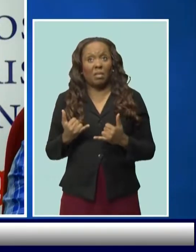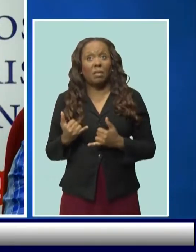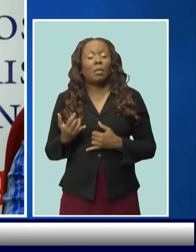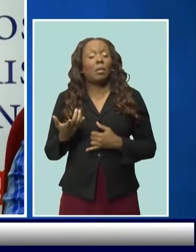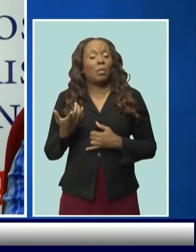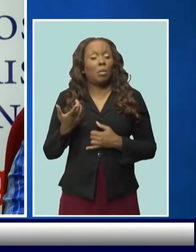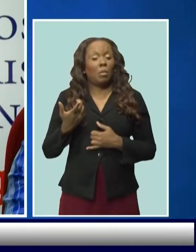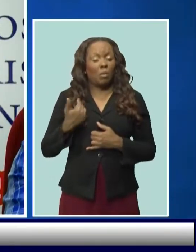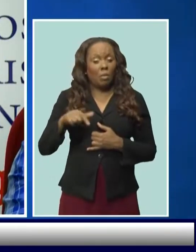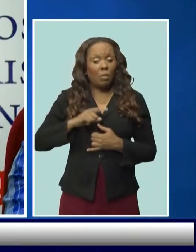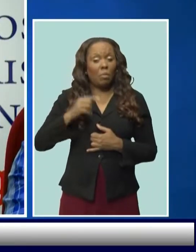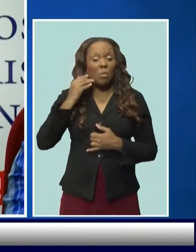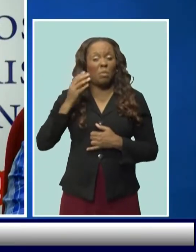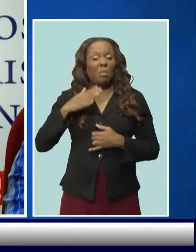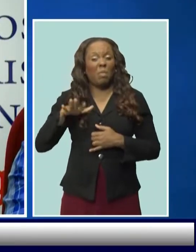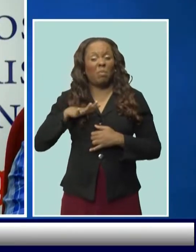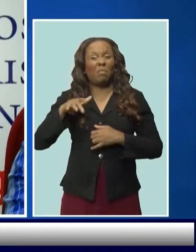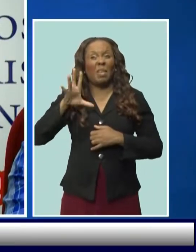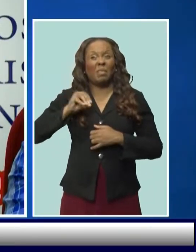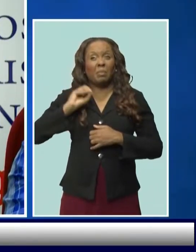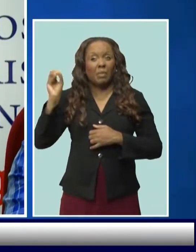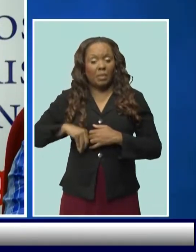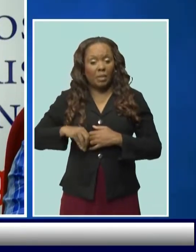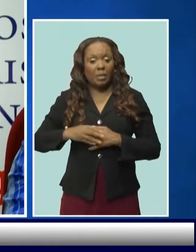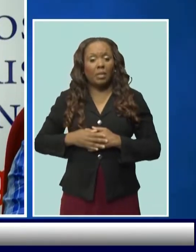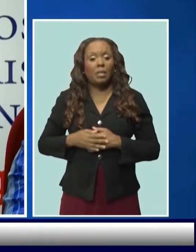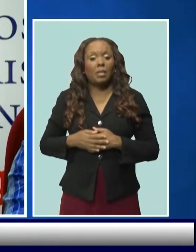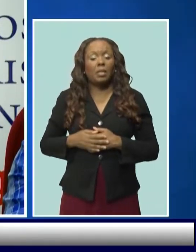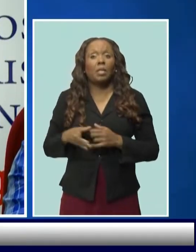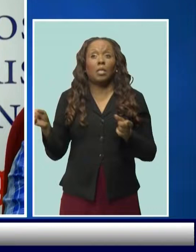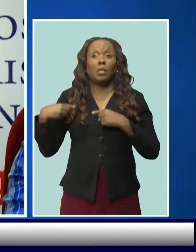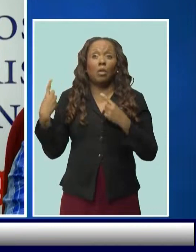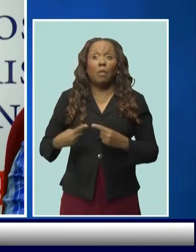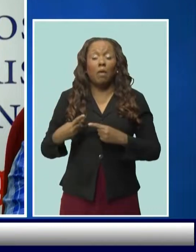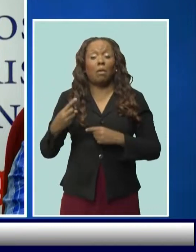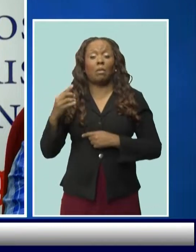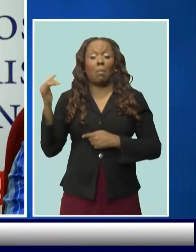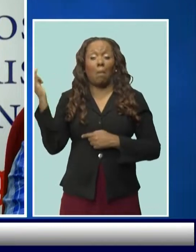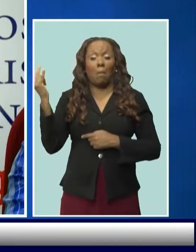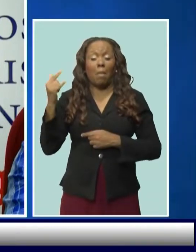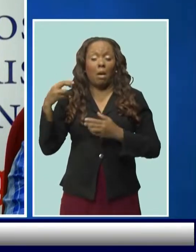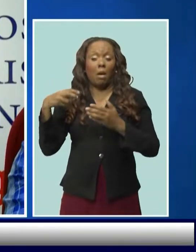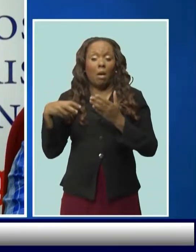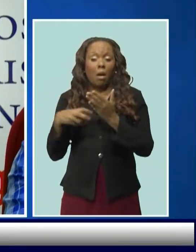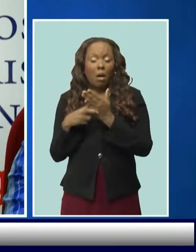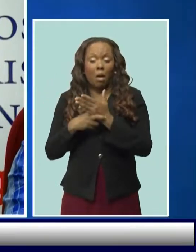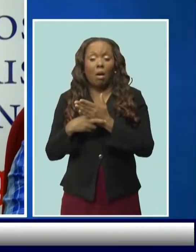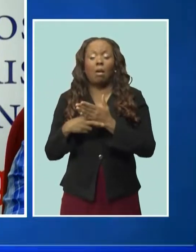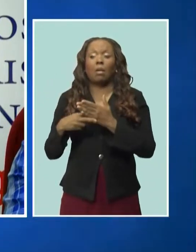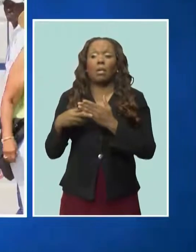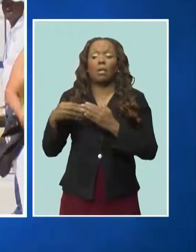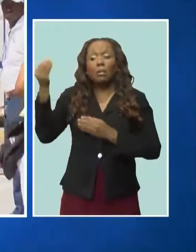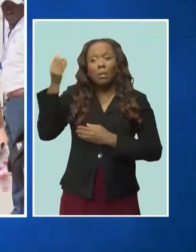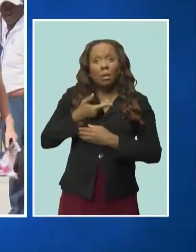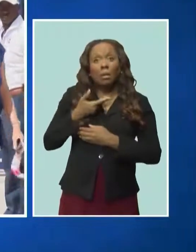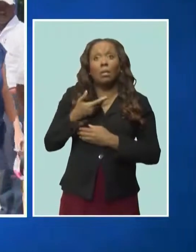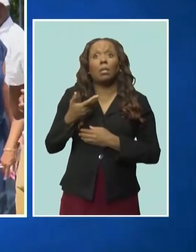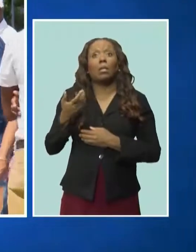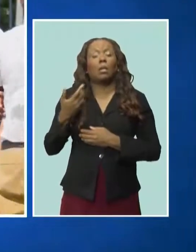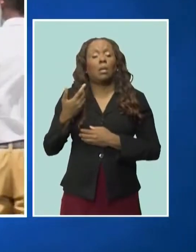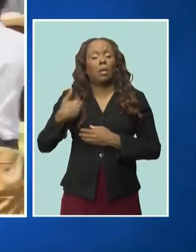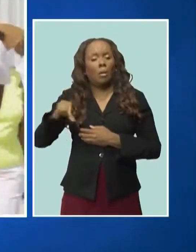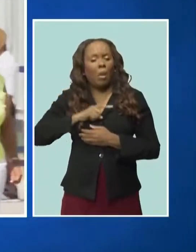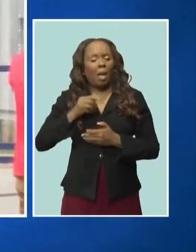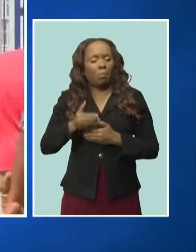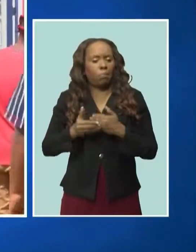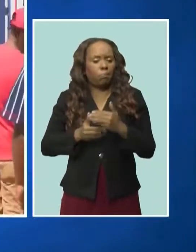higher. The reports we've received for demand on seats and forward bookings for air tickets provided to us indicate that we are pacing well ahead in